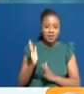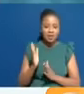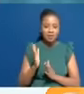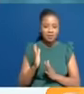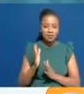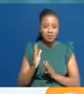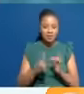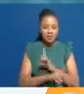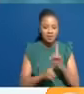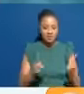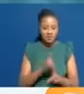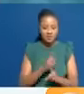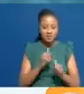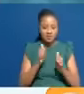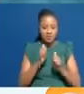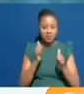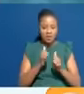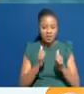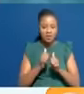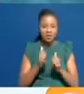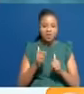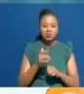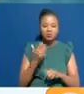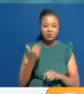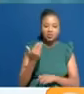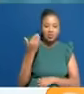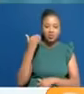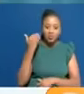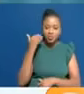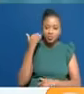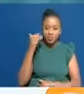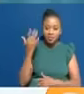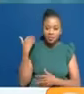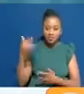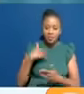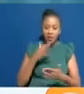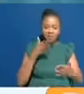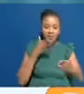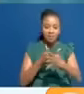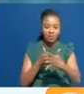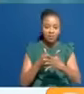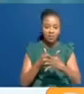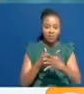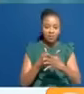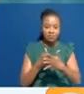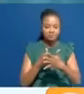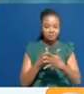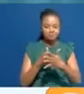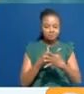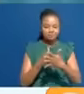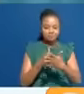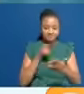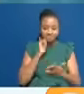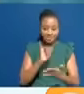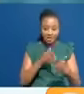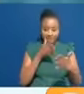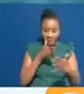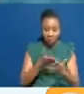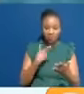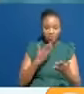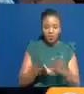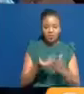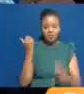So, tumelift ile moratorium, ambayo ilikuwa imewekwa, na pia, tumeondoa